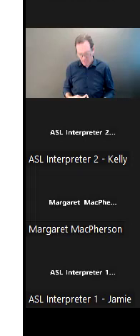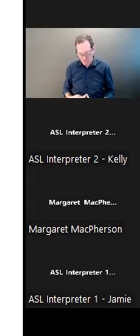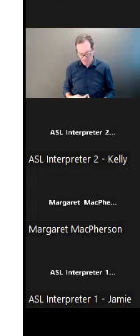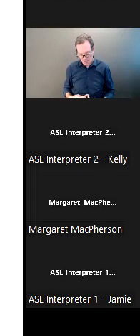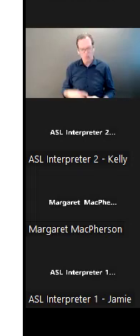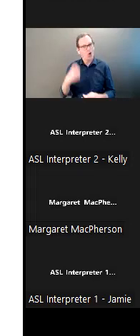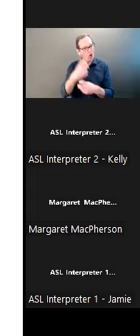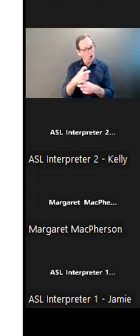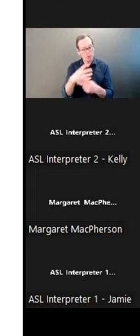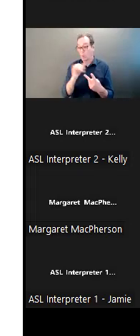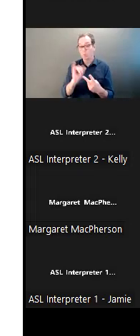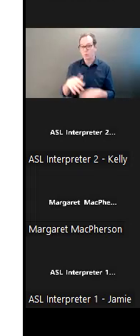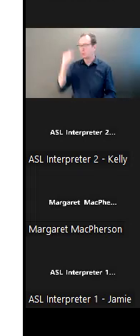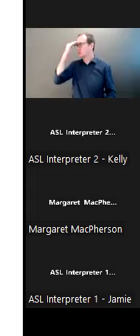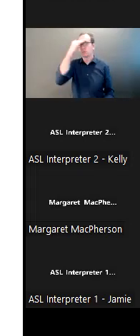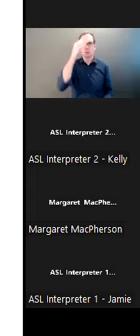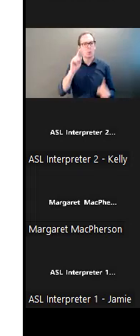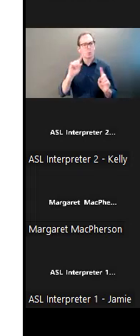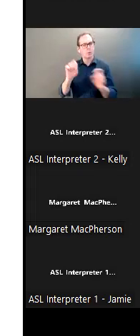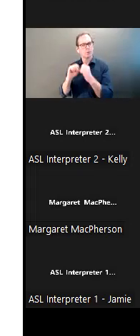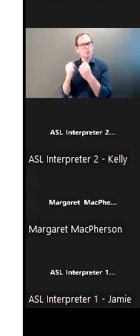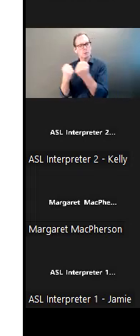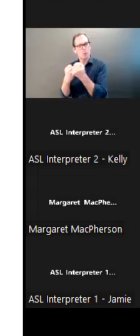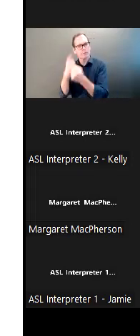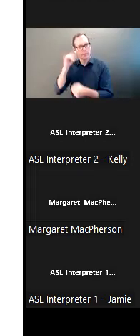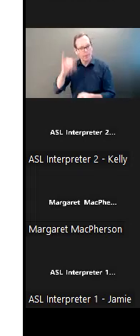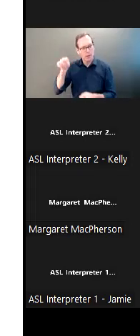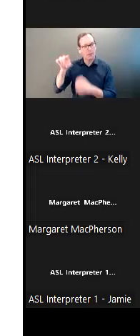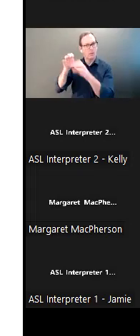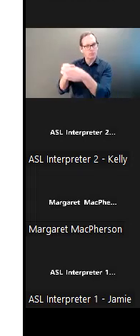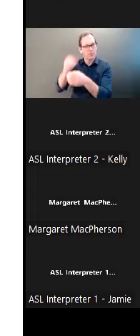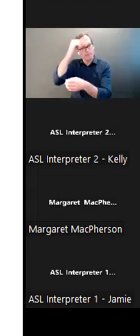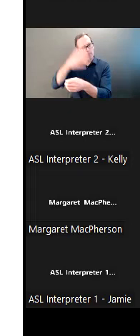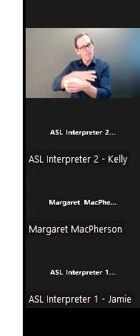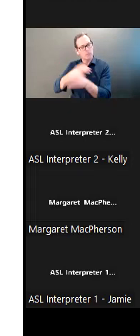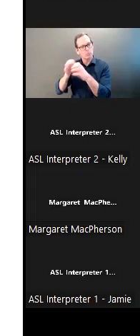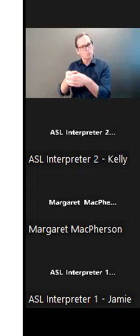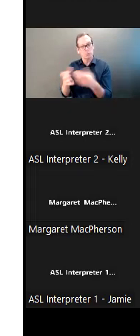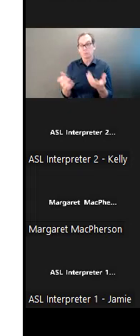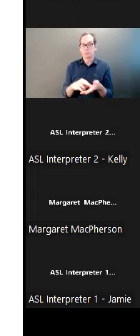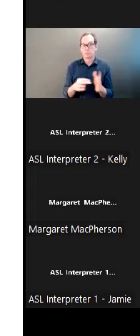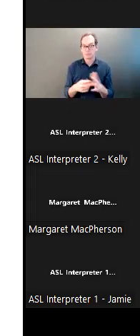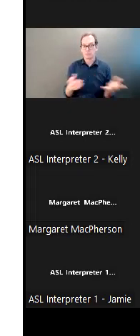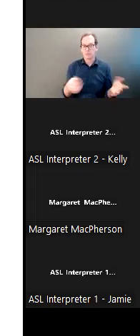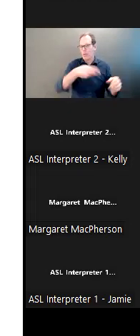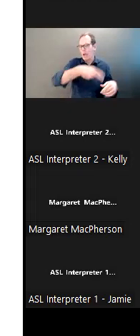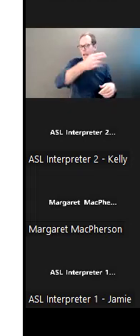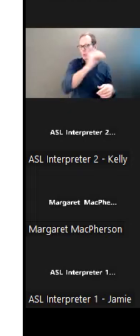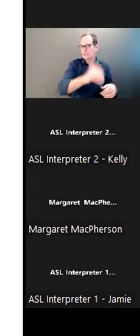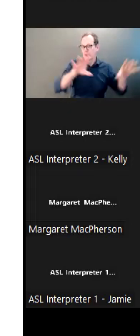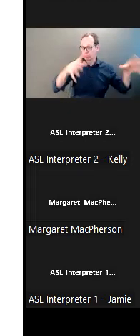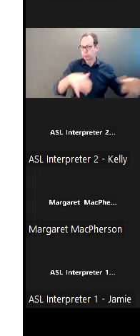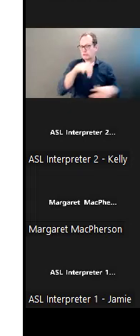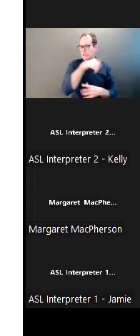our society sort of constructs those experiences in certain ways. So there might not be help seeking or even service